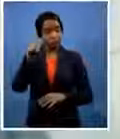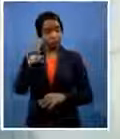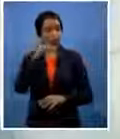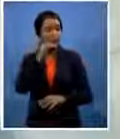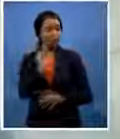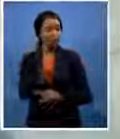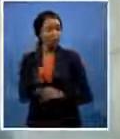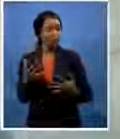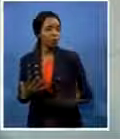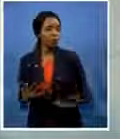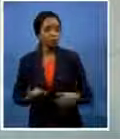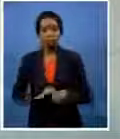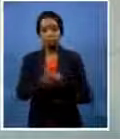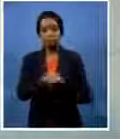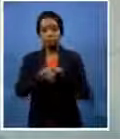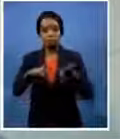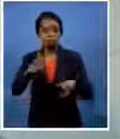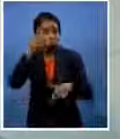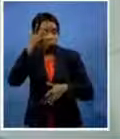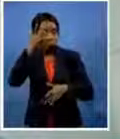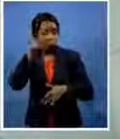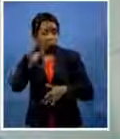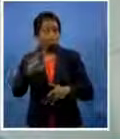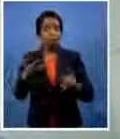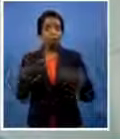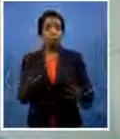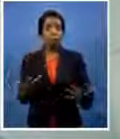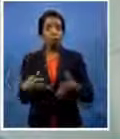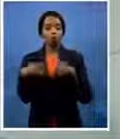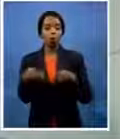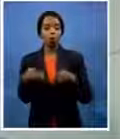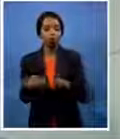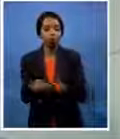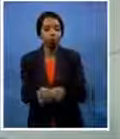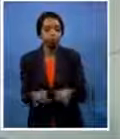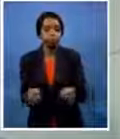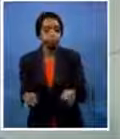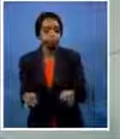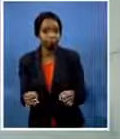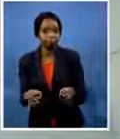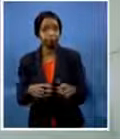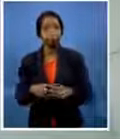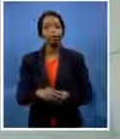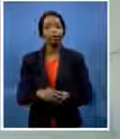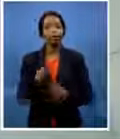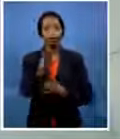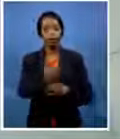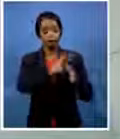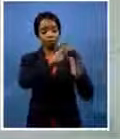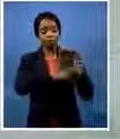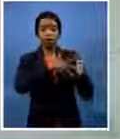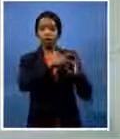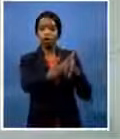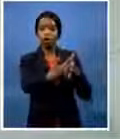for the macroeconomic and the fiscal framework, how it has impacted on the